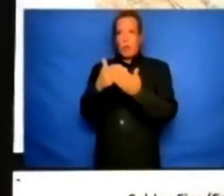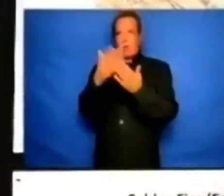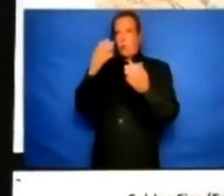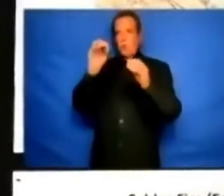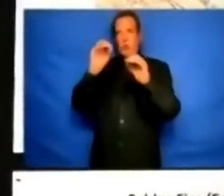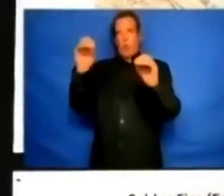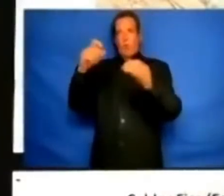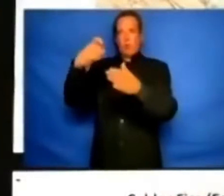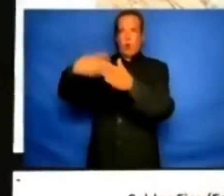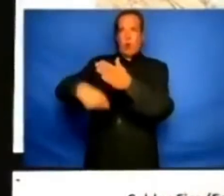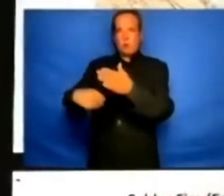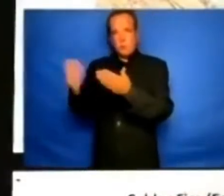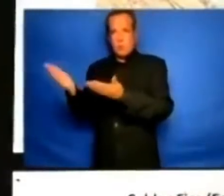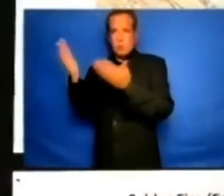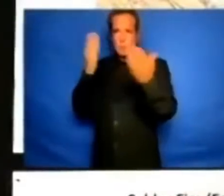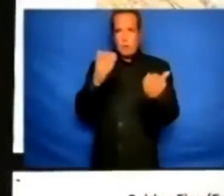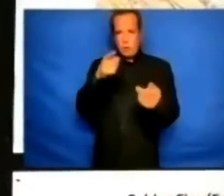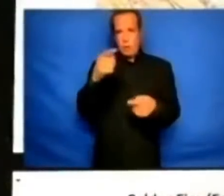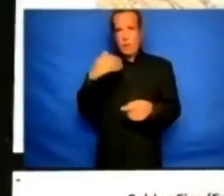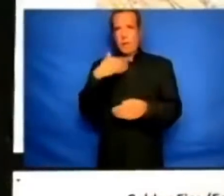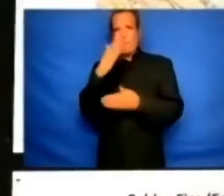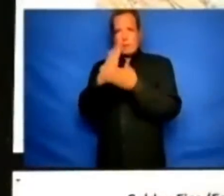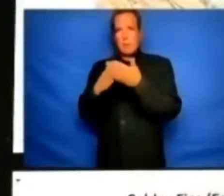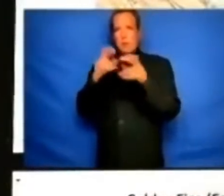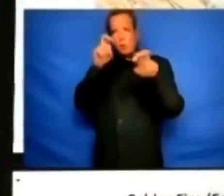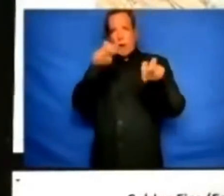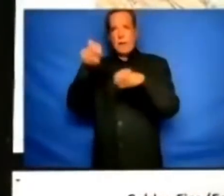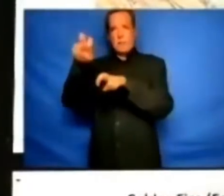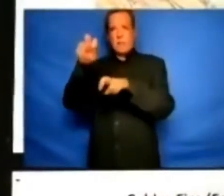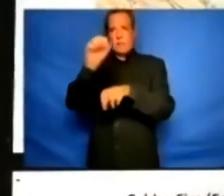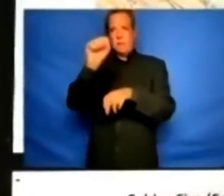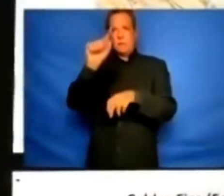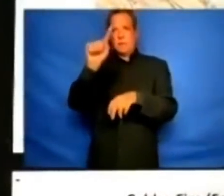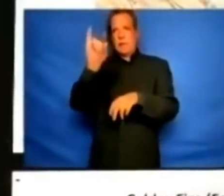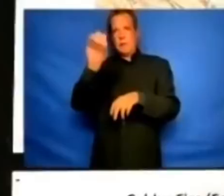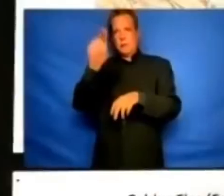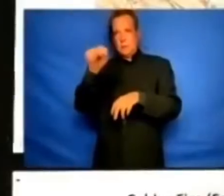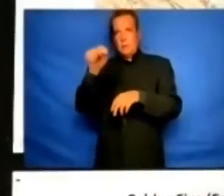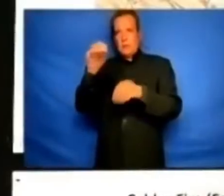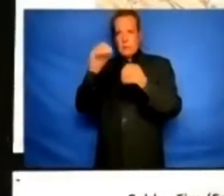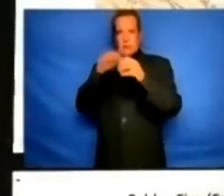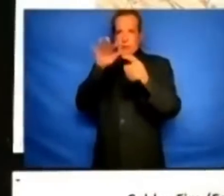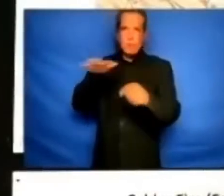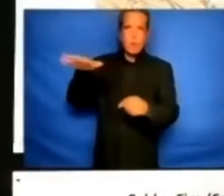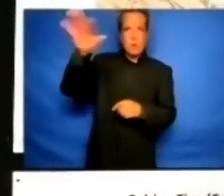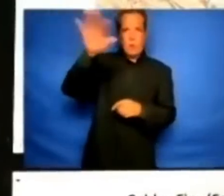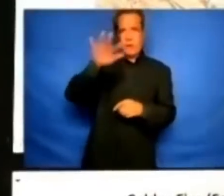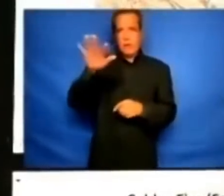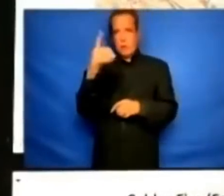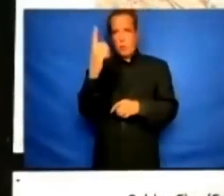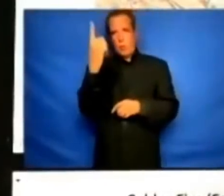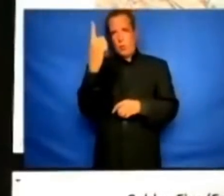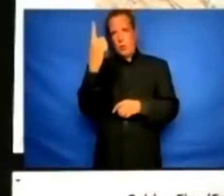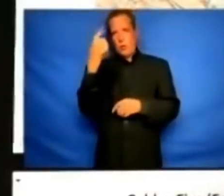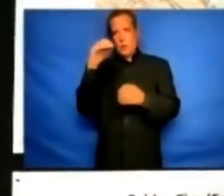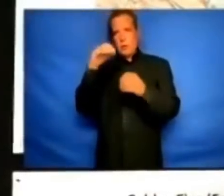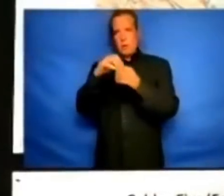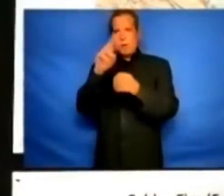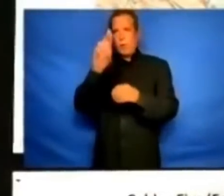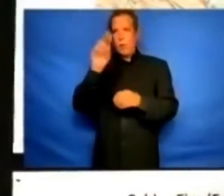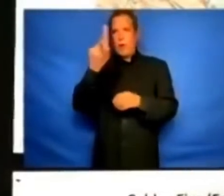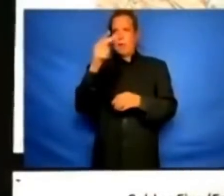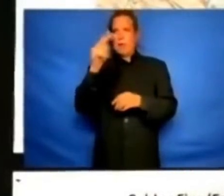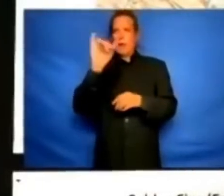We also have some mini transfer stations set out amongst the community. One is in Round Hill at Elks Point,